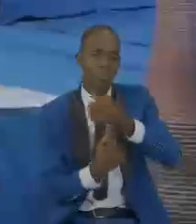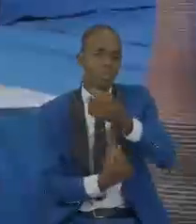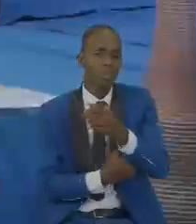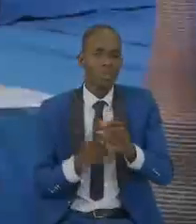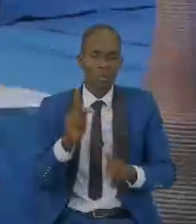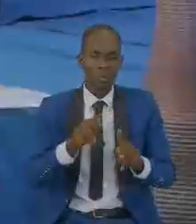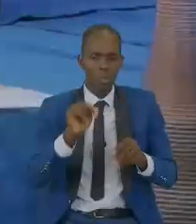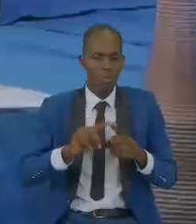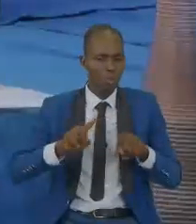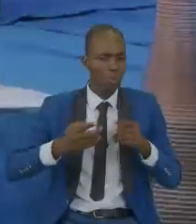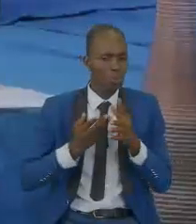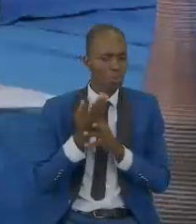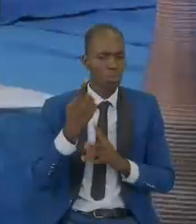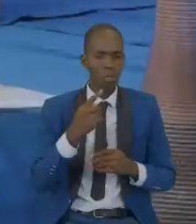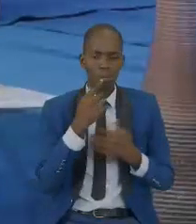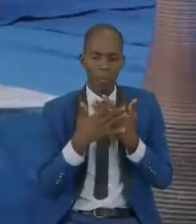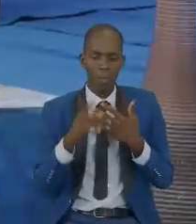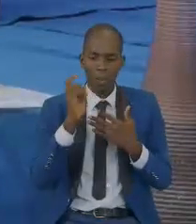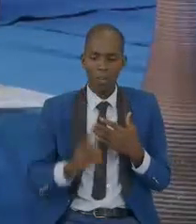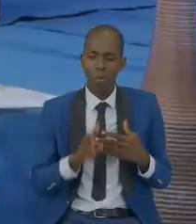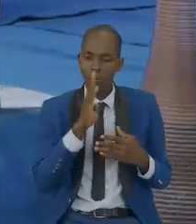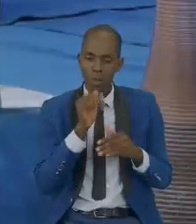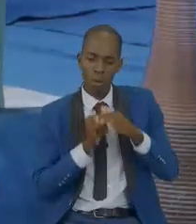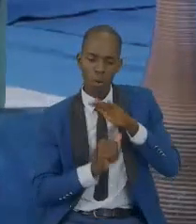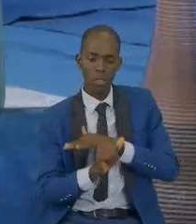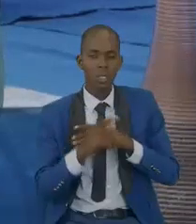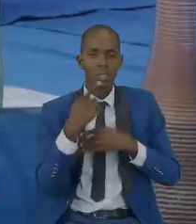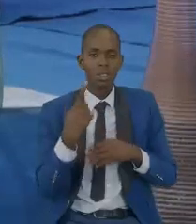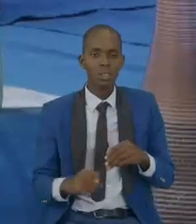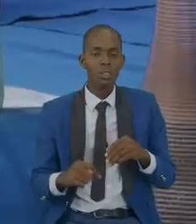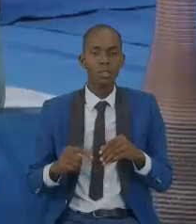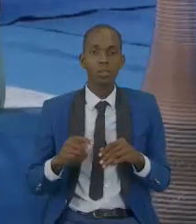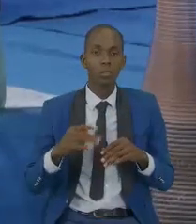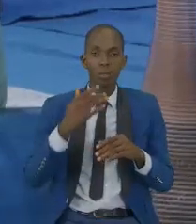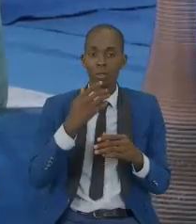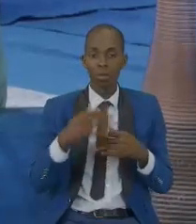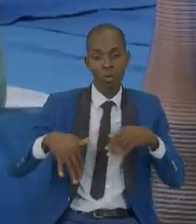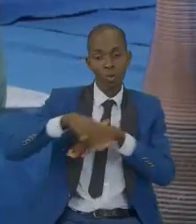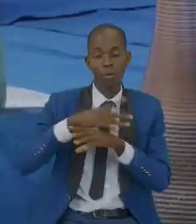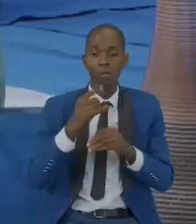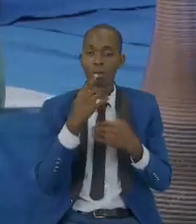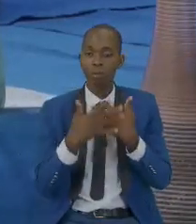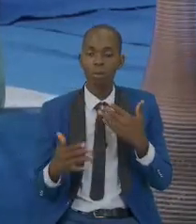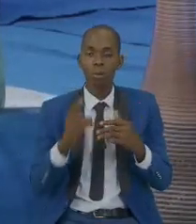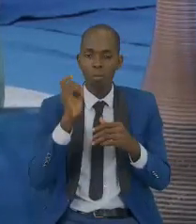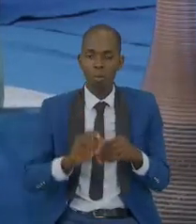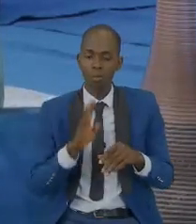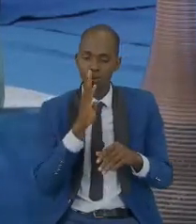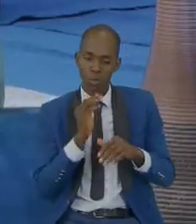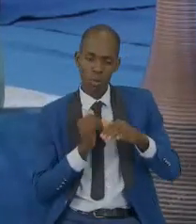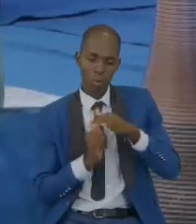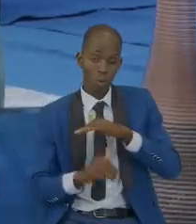the blood. They had to be under the cover of the blood. They had to be under the covenant of the blood. They had to add